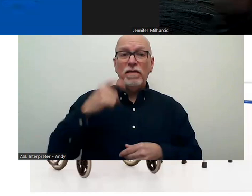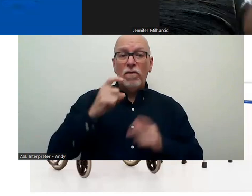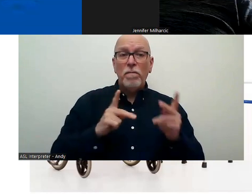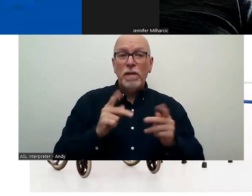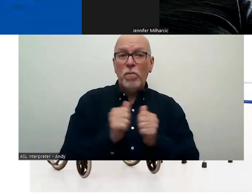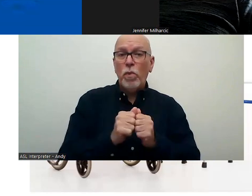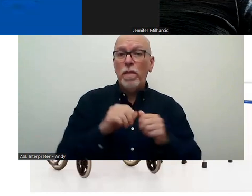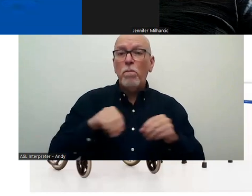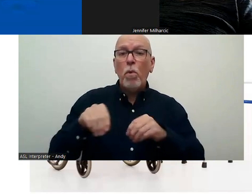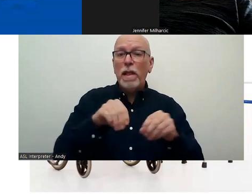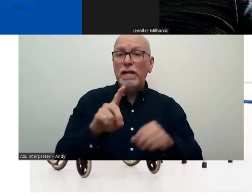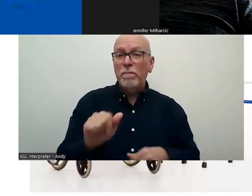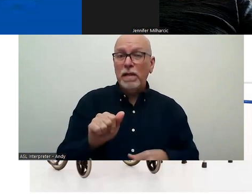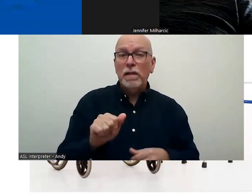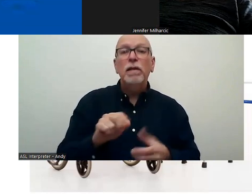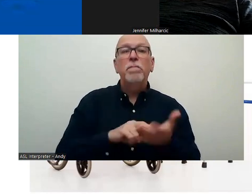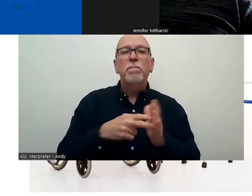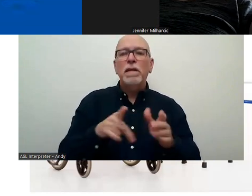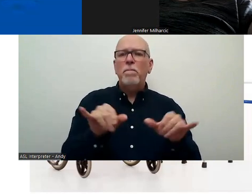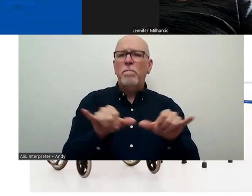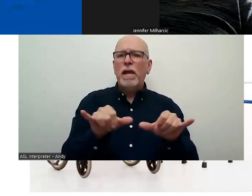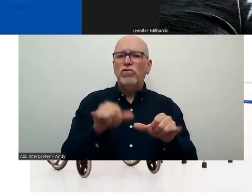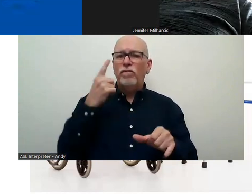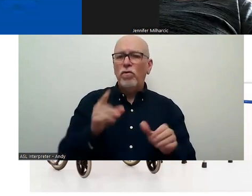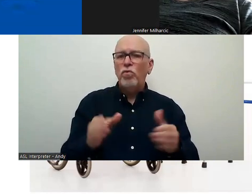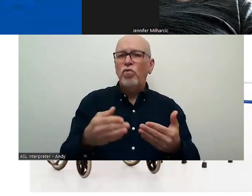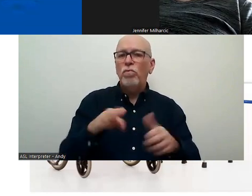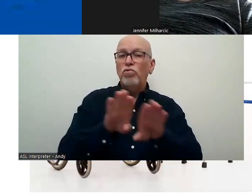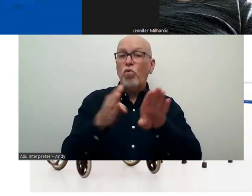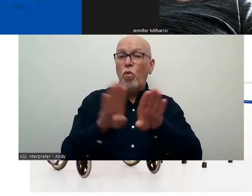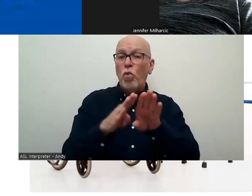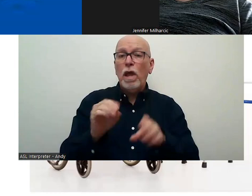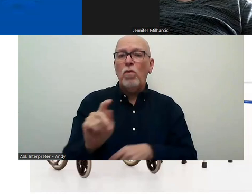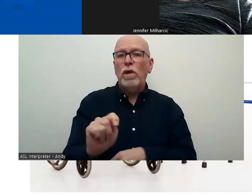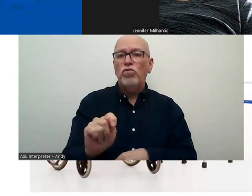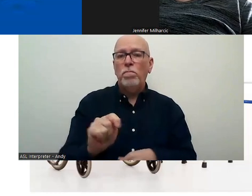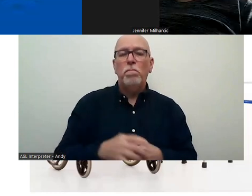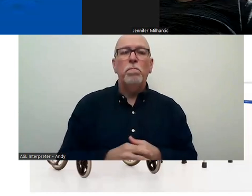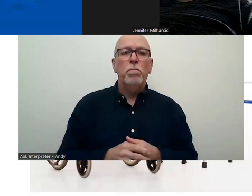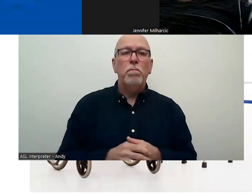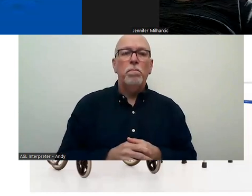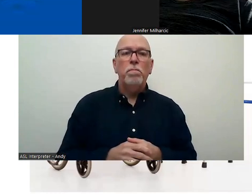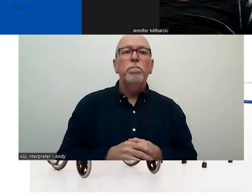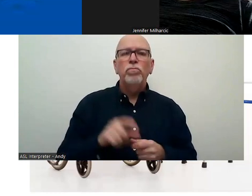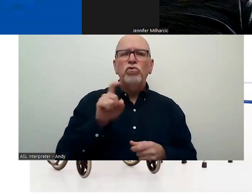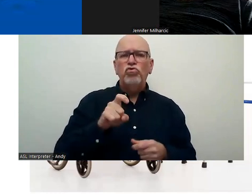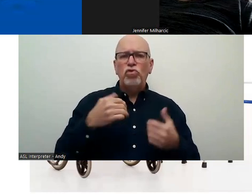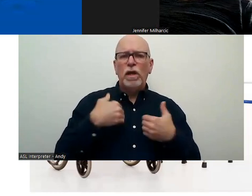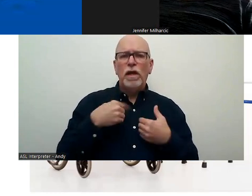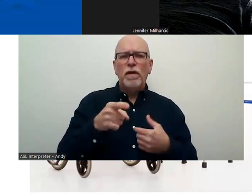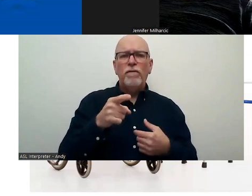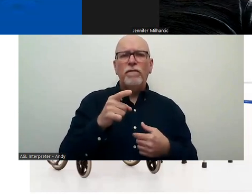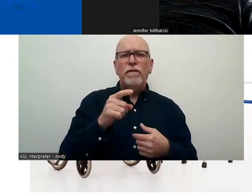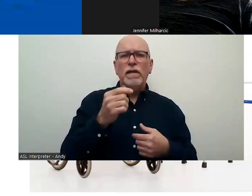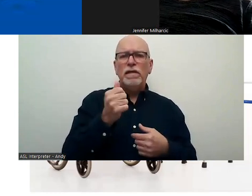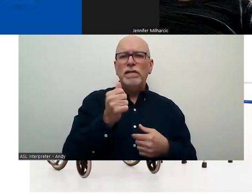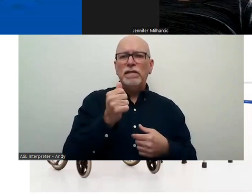with mobility disabilities include measurements for rooms doorways and restrooms there should be a 78 inch